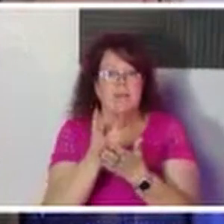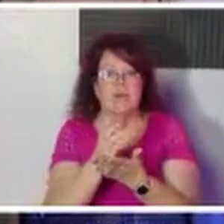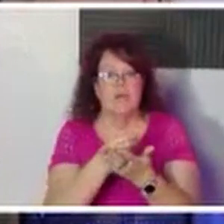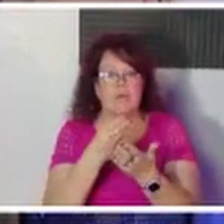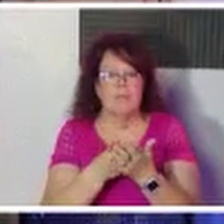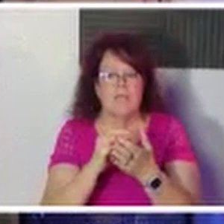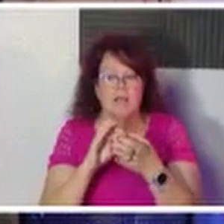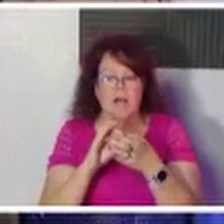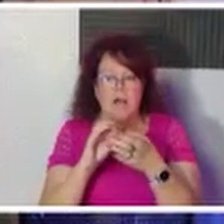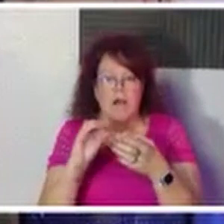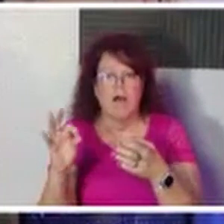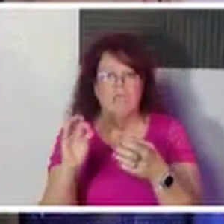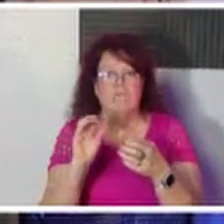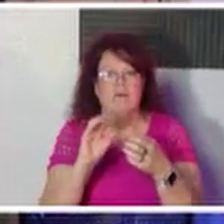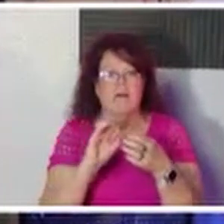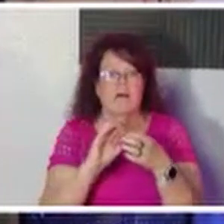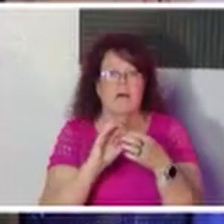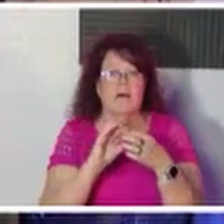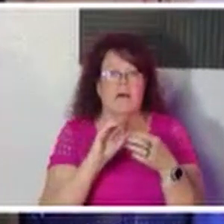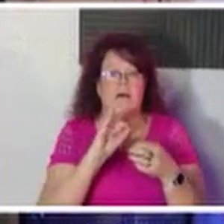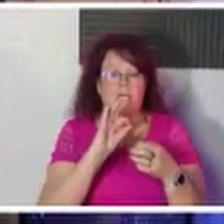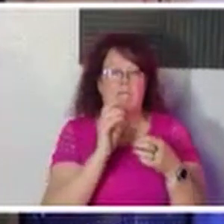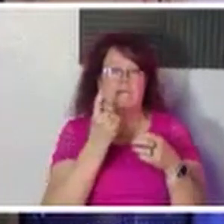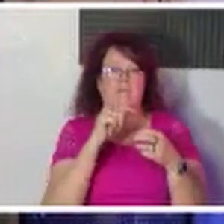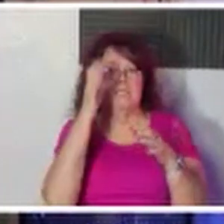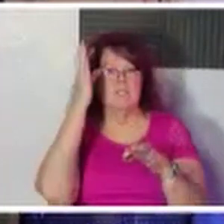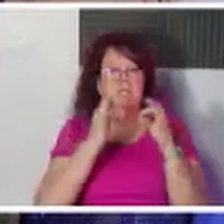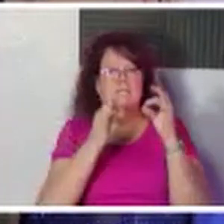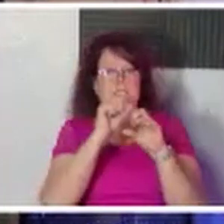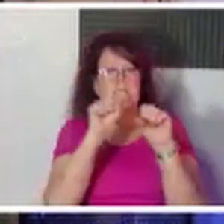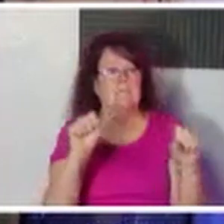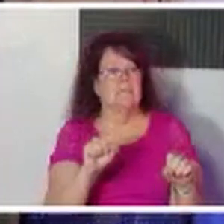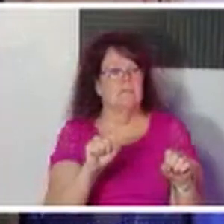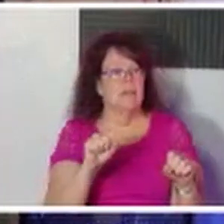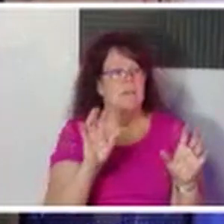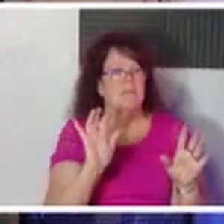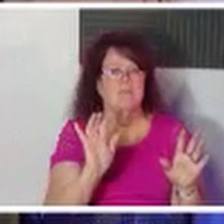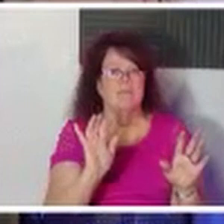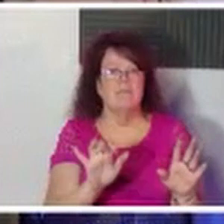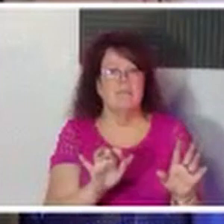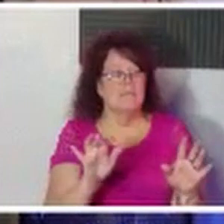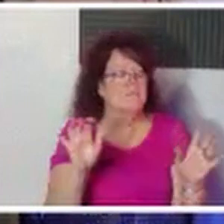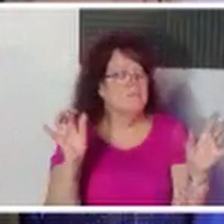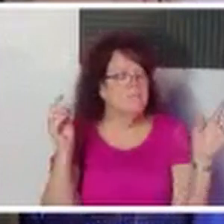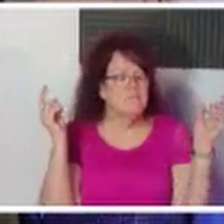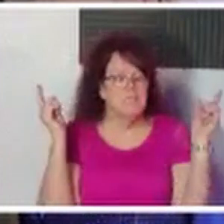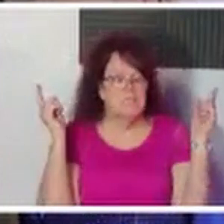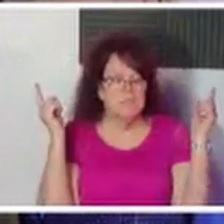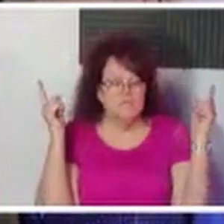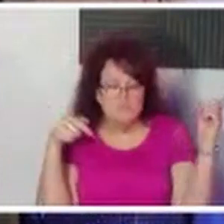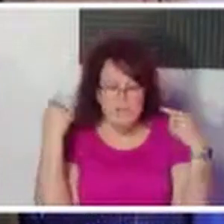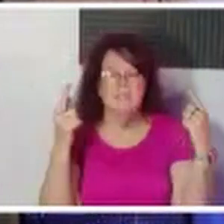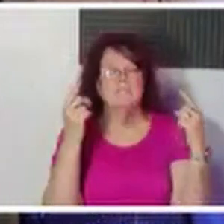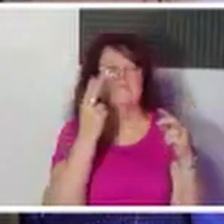off of the justice system, which is so crazy. It's like so absurd that we call it that,